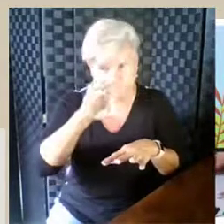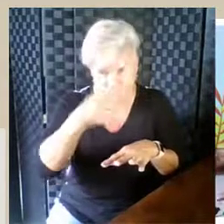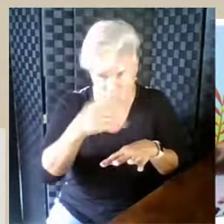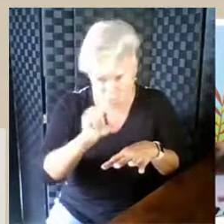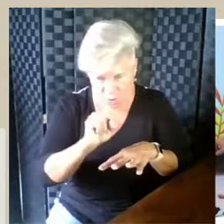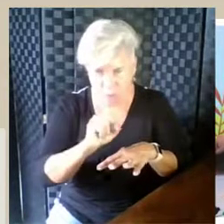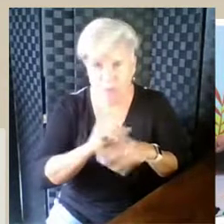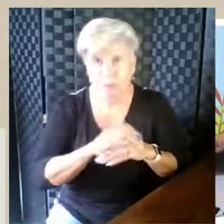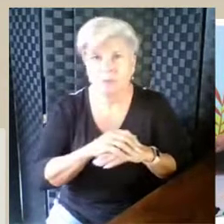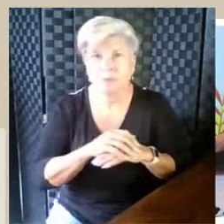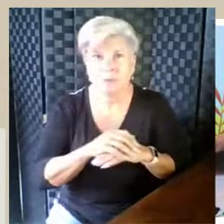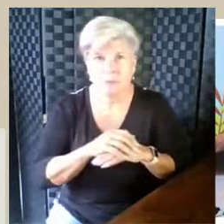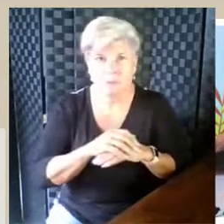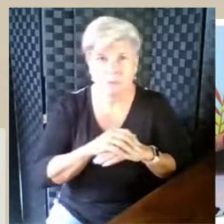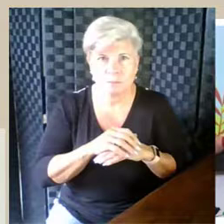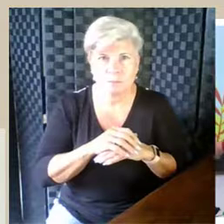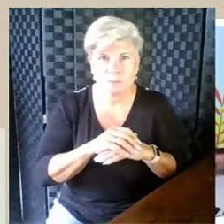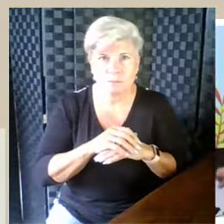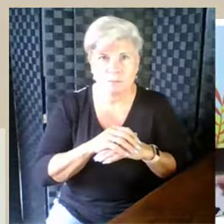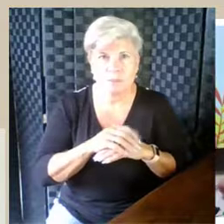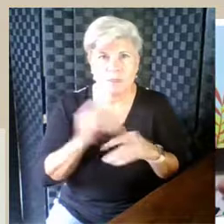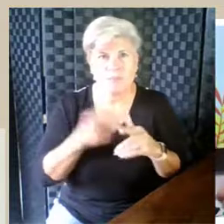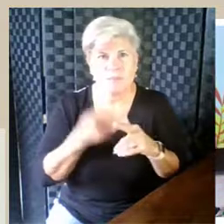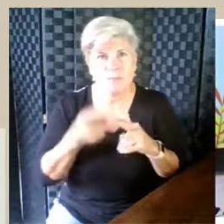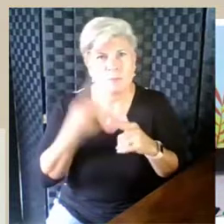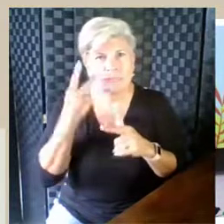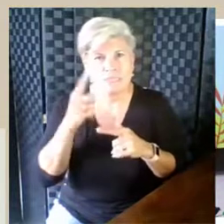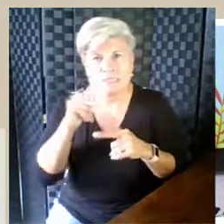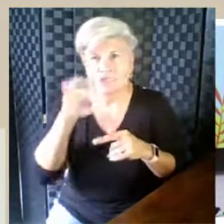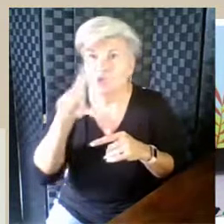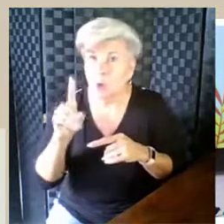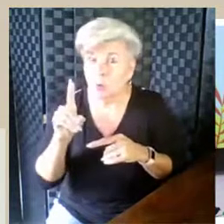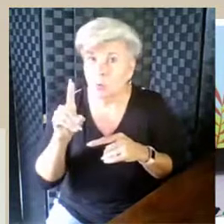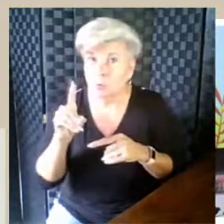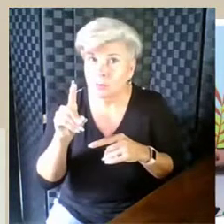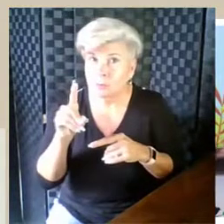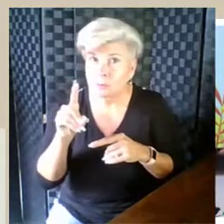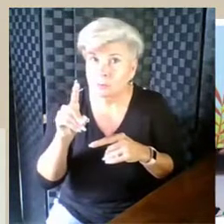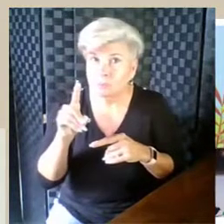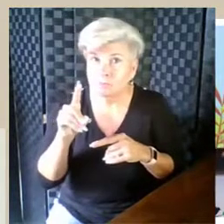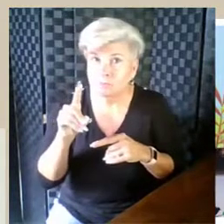still talking about the frogs. And then we move on to the word toads.